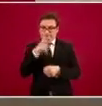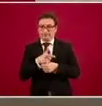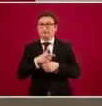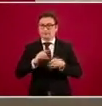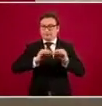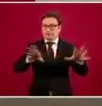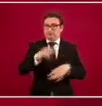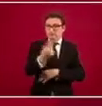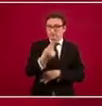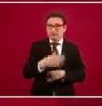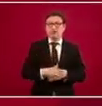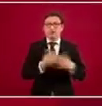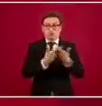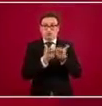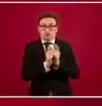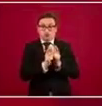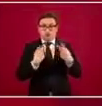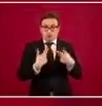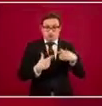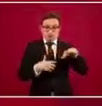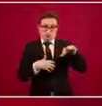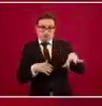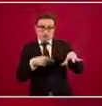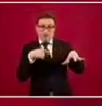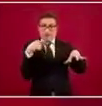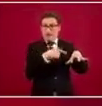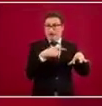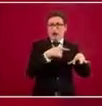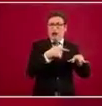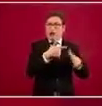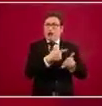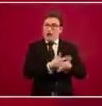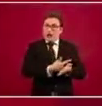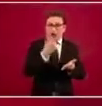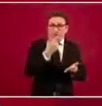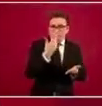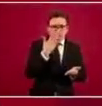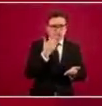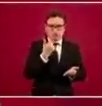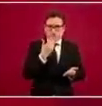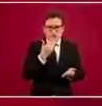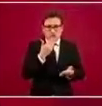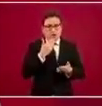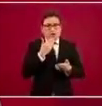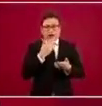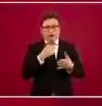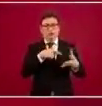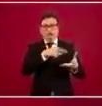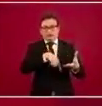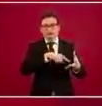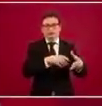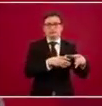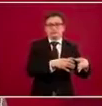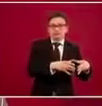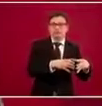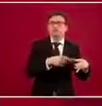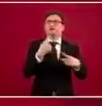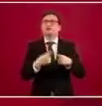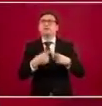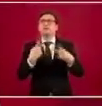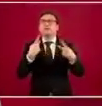again. There are two things that we have to identify. There are two groups. One group is the people who